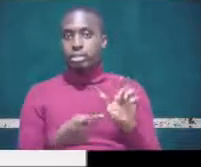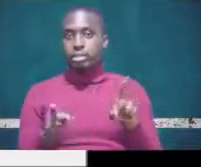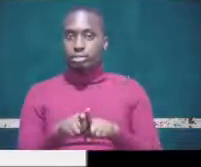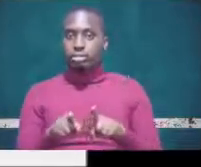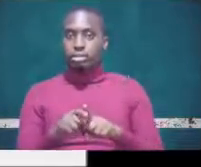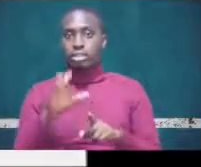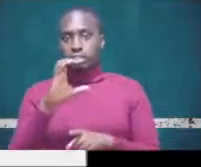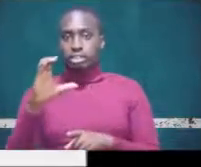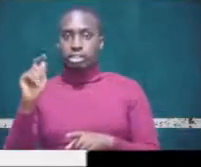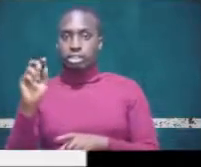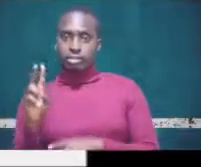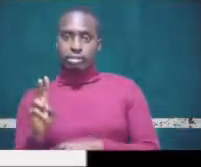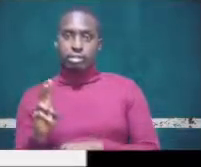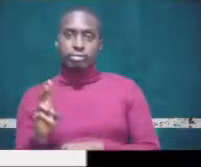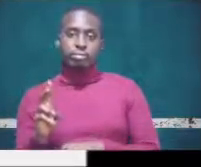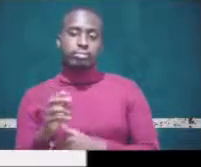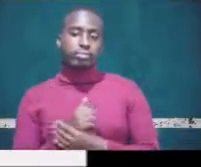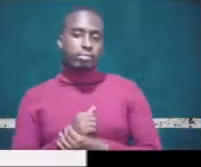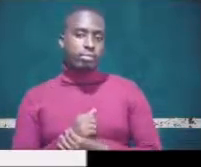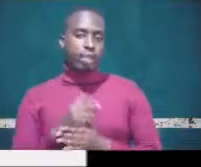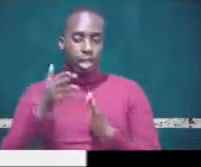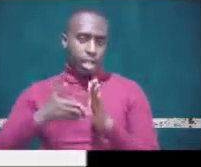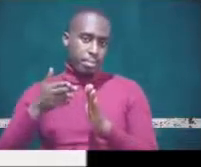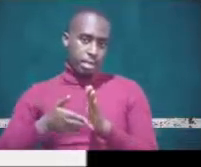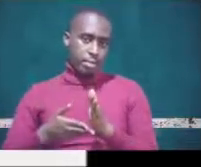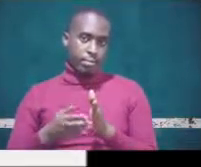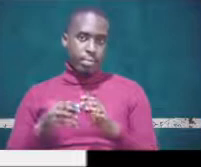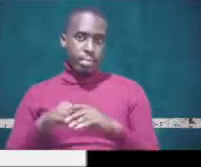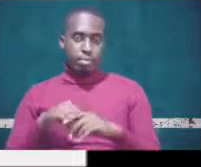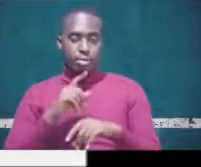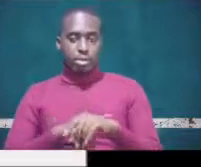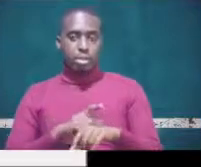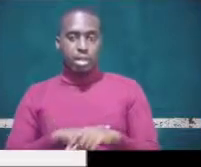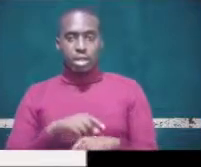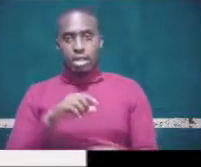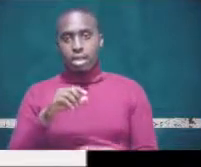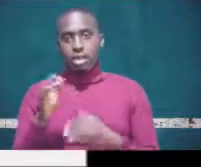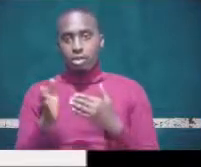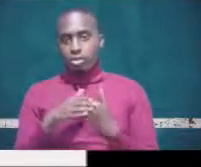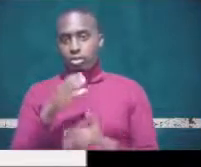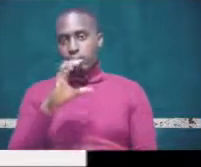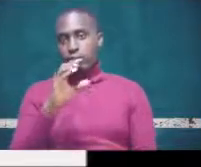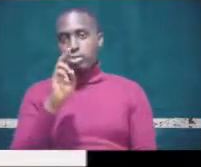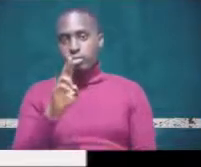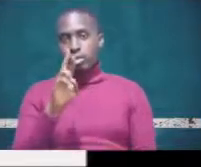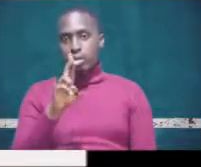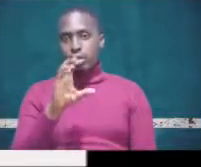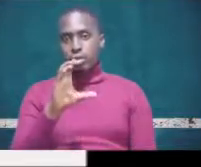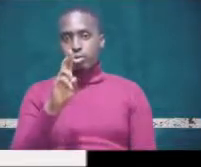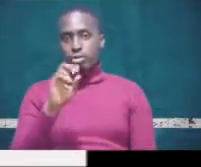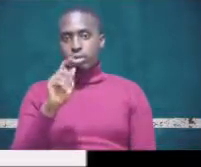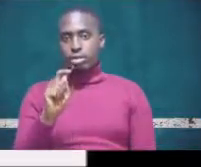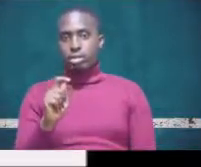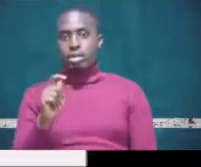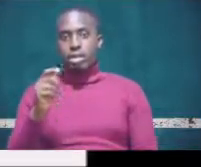a CCTV camera, closed circuit television. Why it is a closed circuit TV? It's that the information there is not accessed